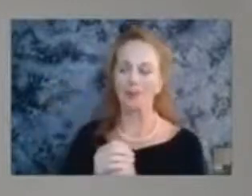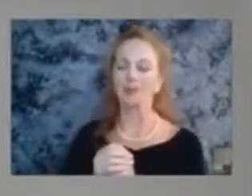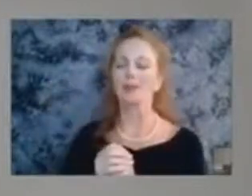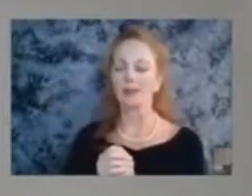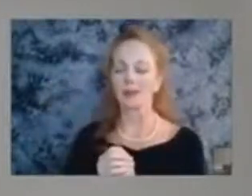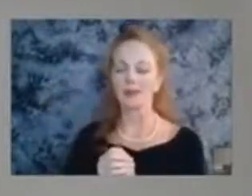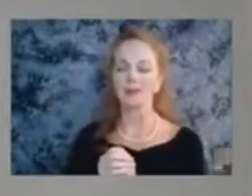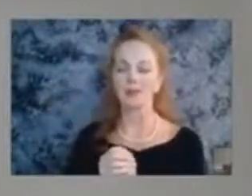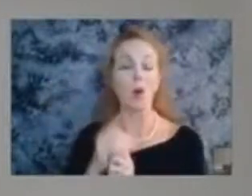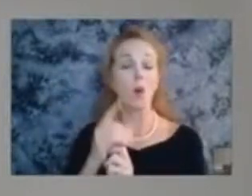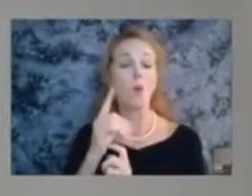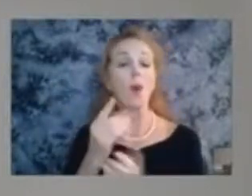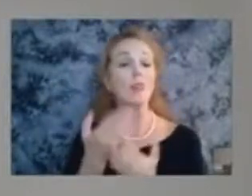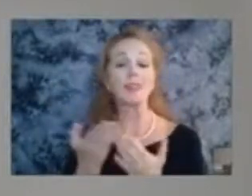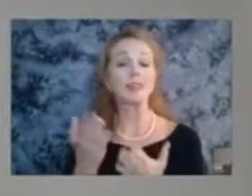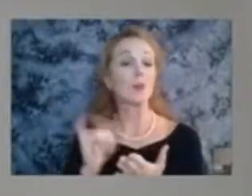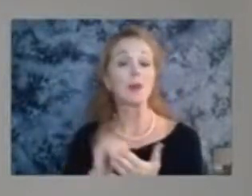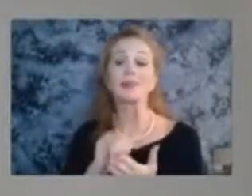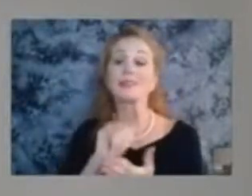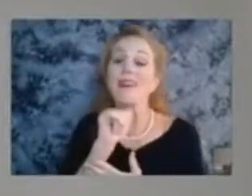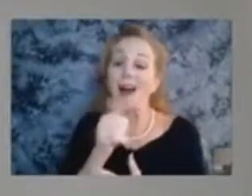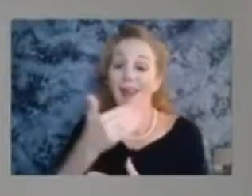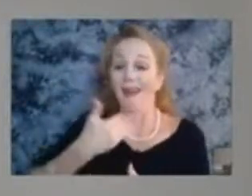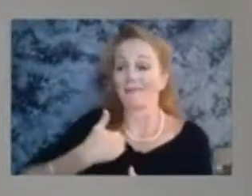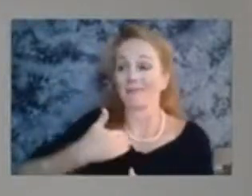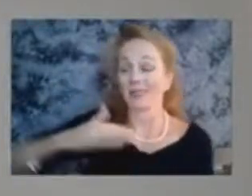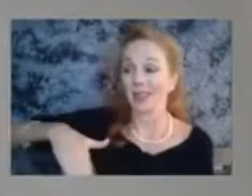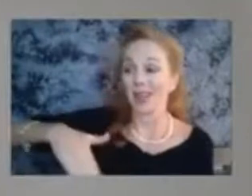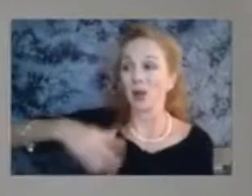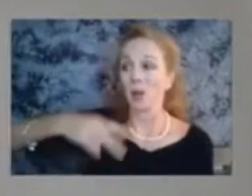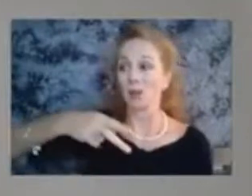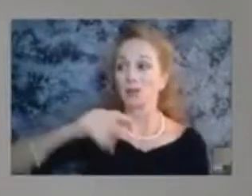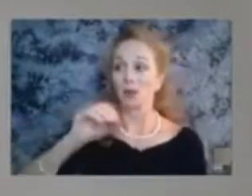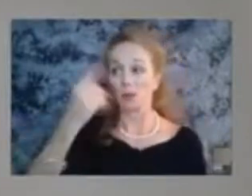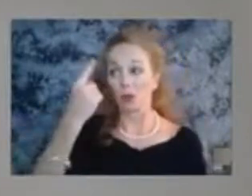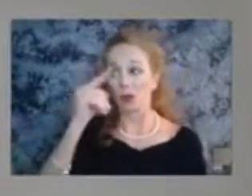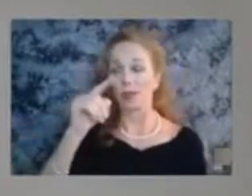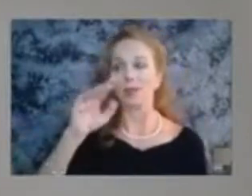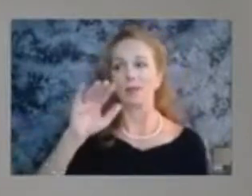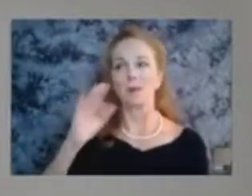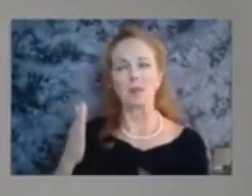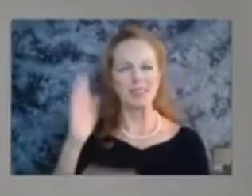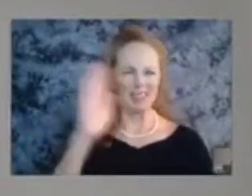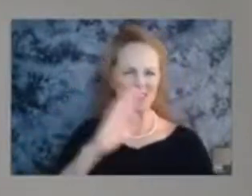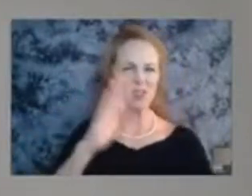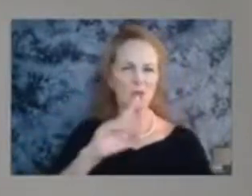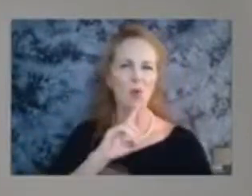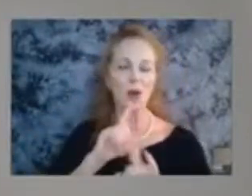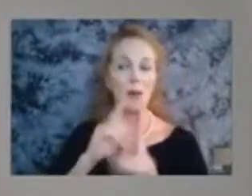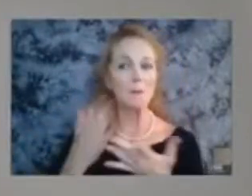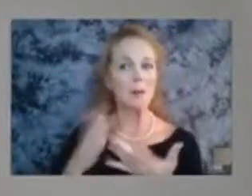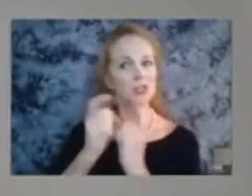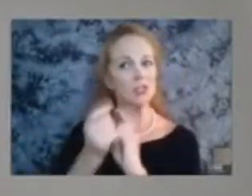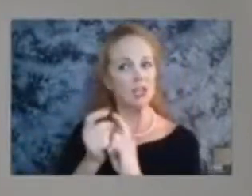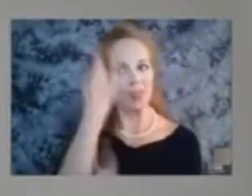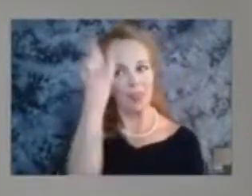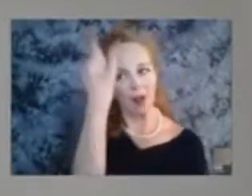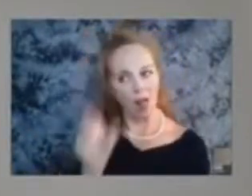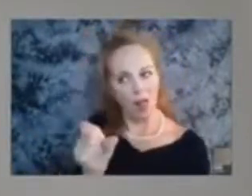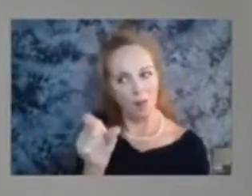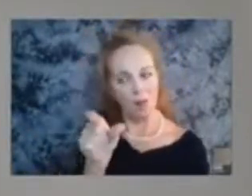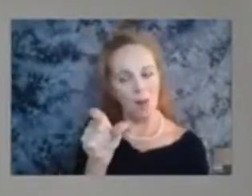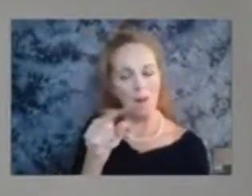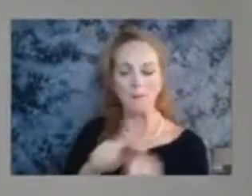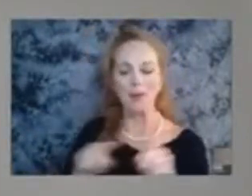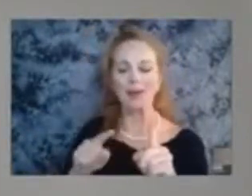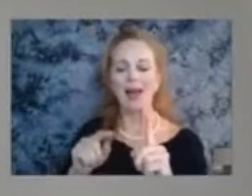do not have a purchase order for, and that may have been processed this afternoon. So we could have changed that column, but I didn't want to do that